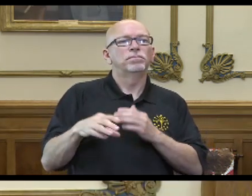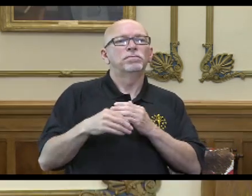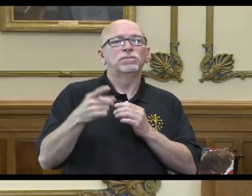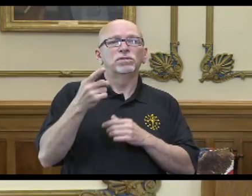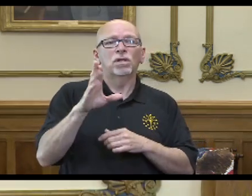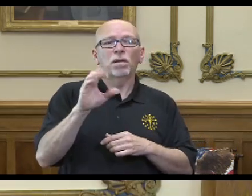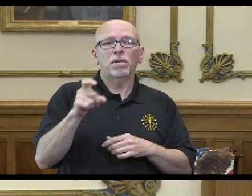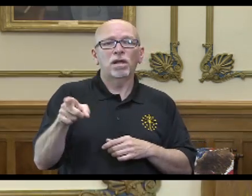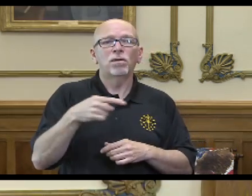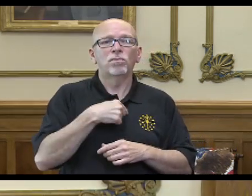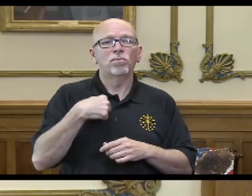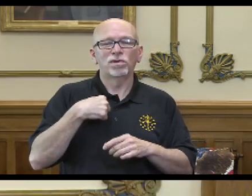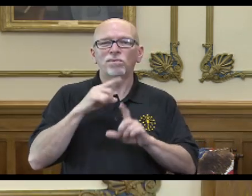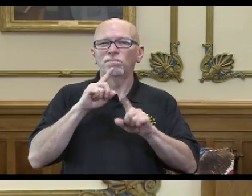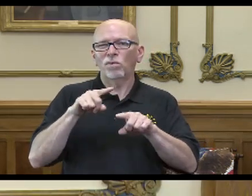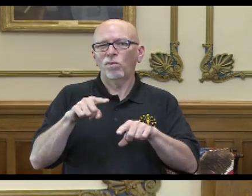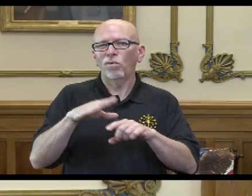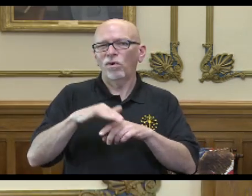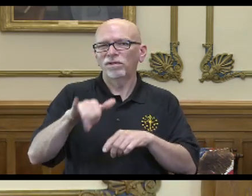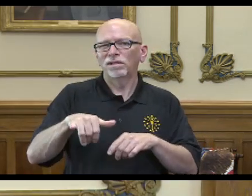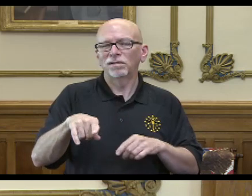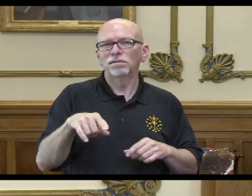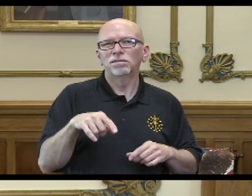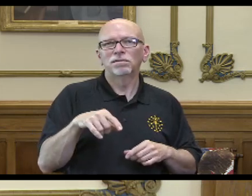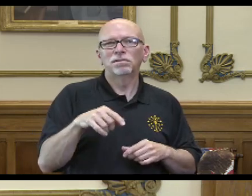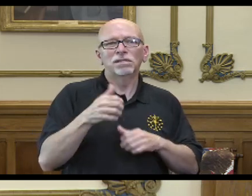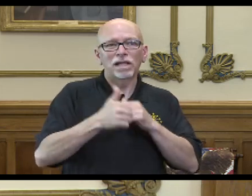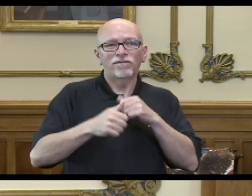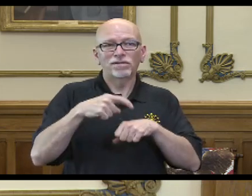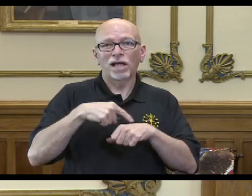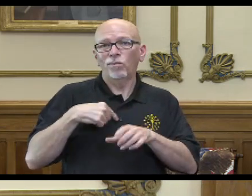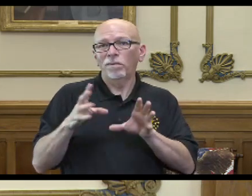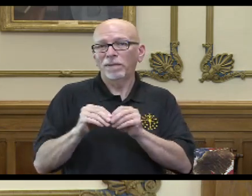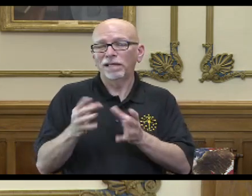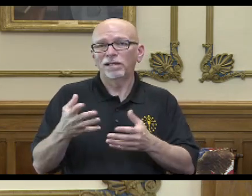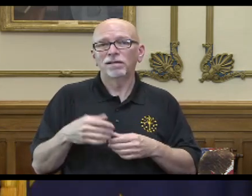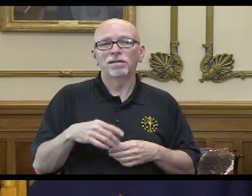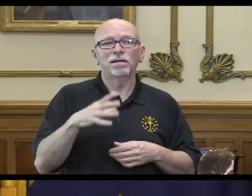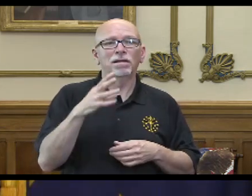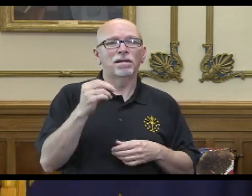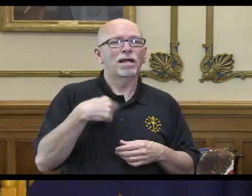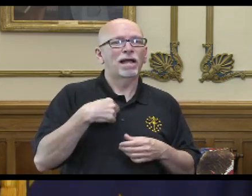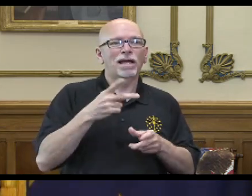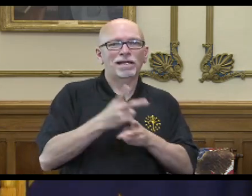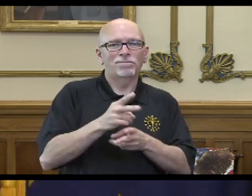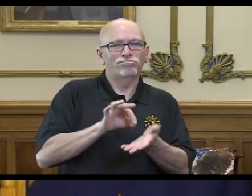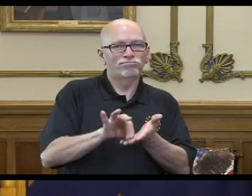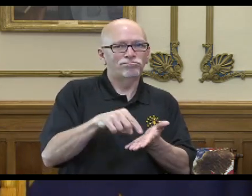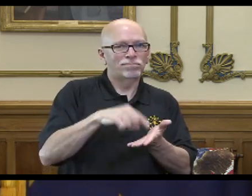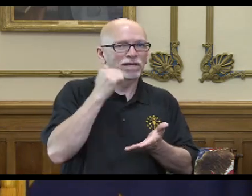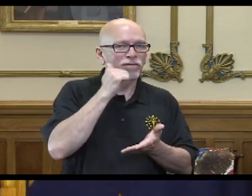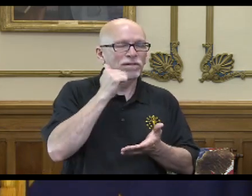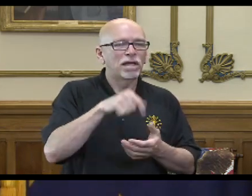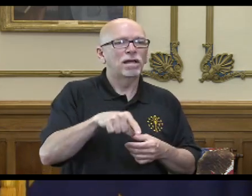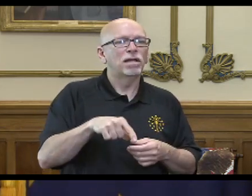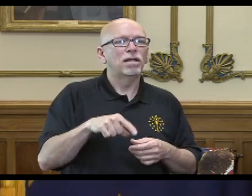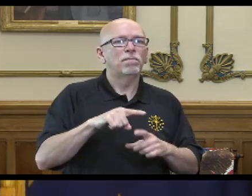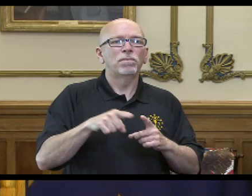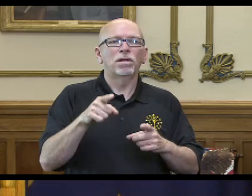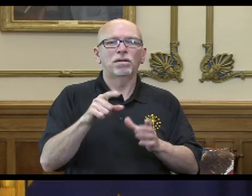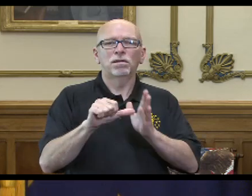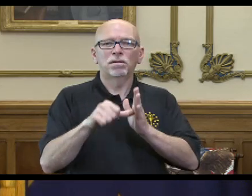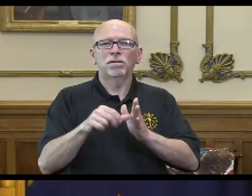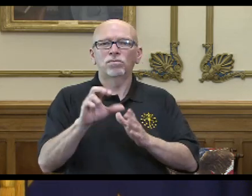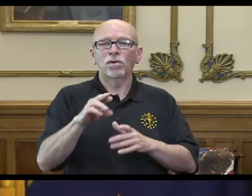Dr. Bach, we report on this every time we meet, and I keep track of it on a daily basis. But just to